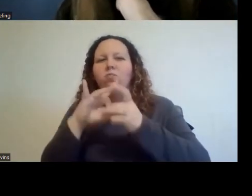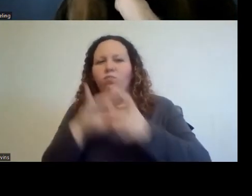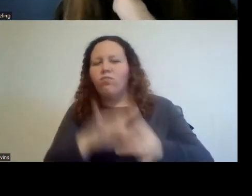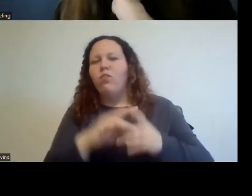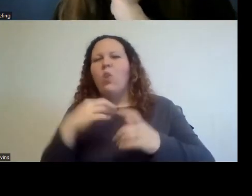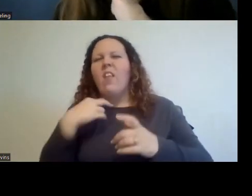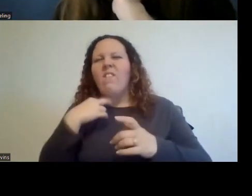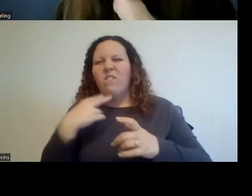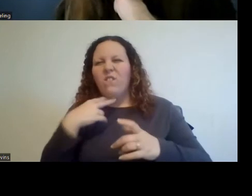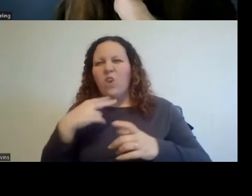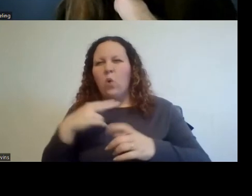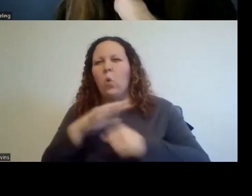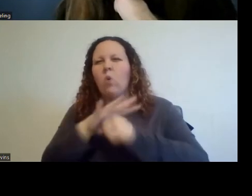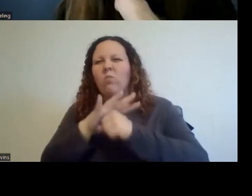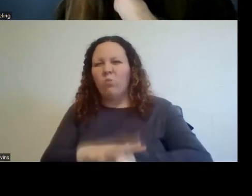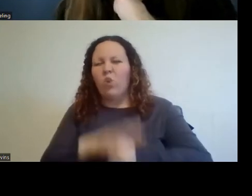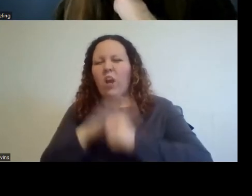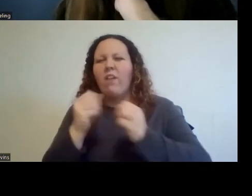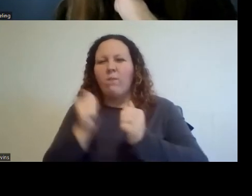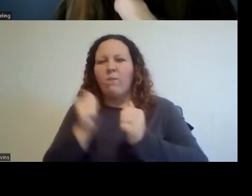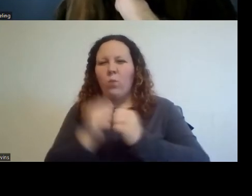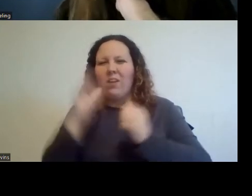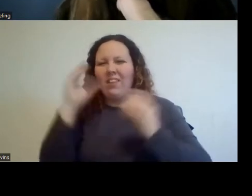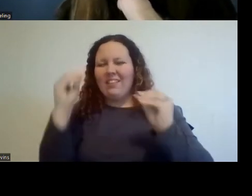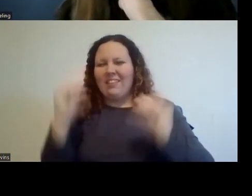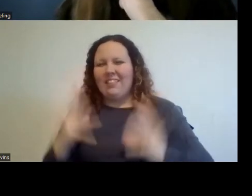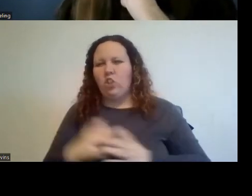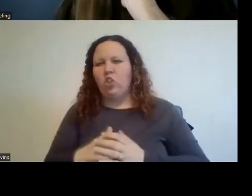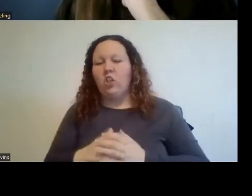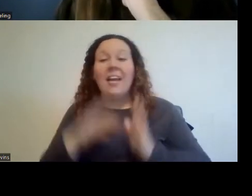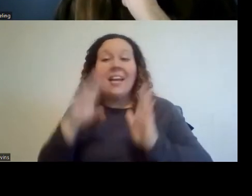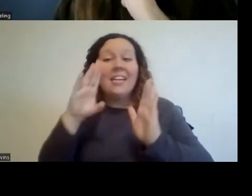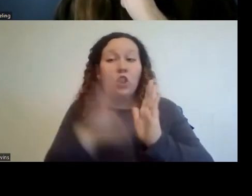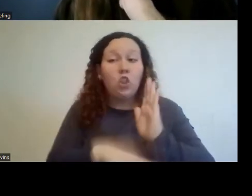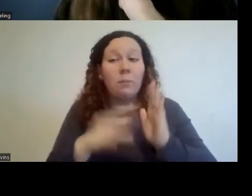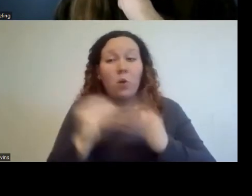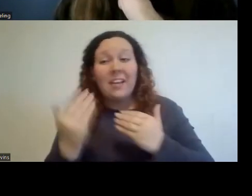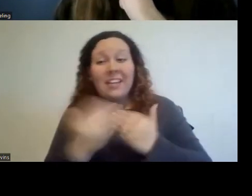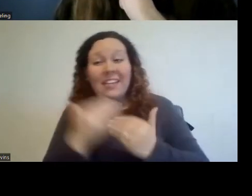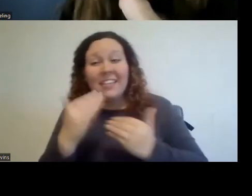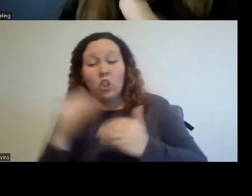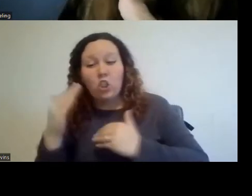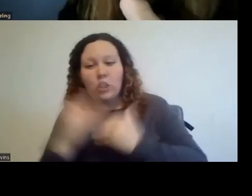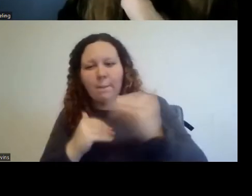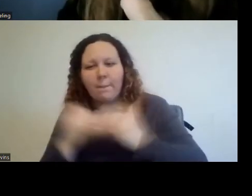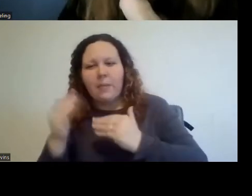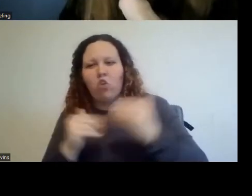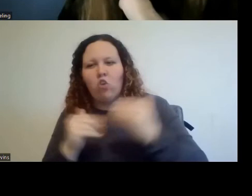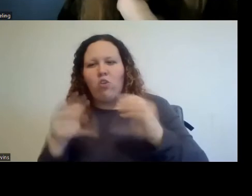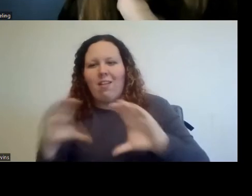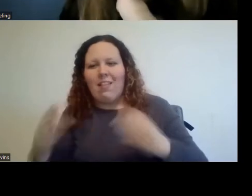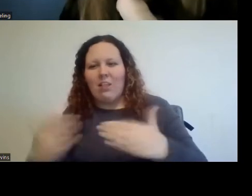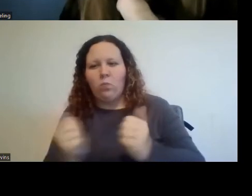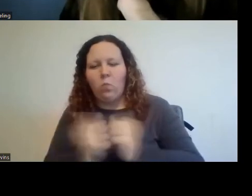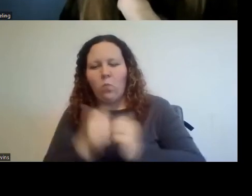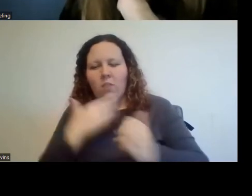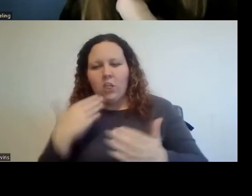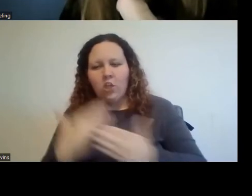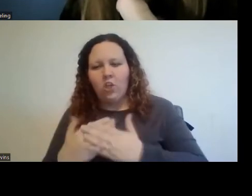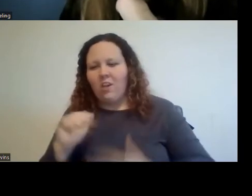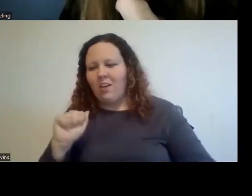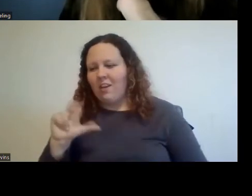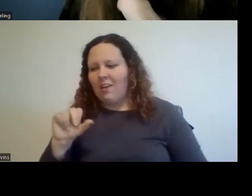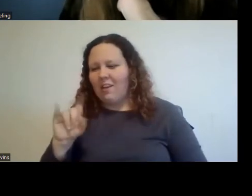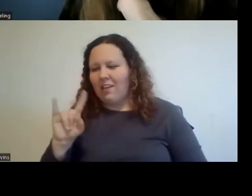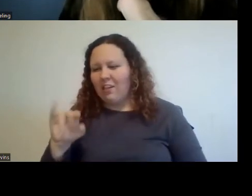And it's much cheaper and easier to build a classroom with good acoustics, but it just doesn't really